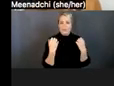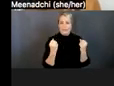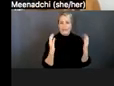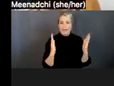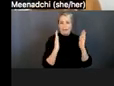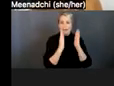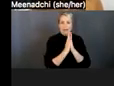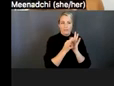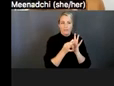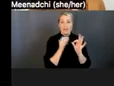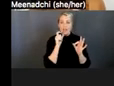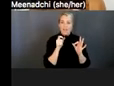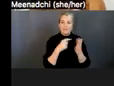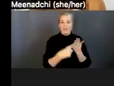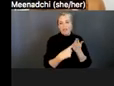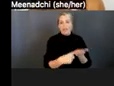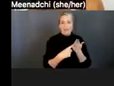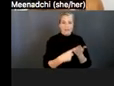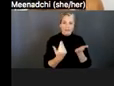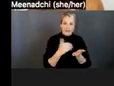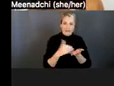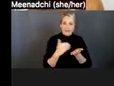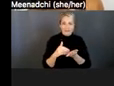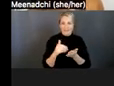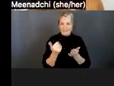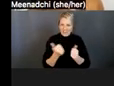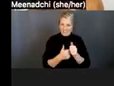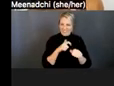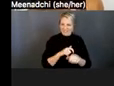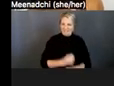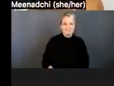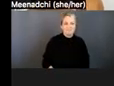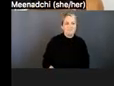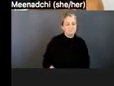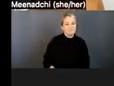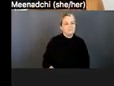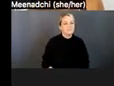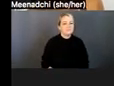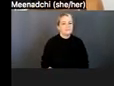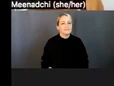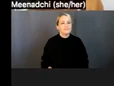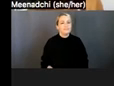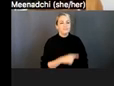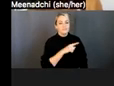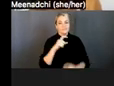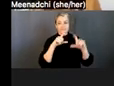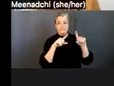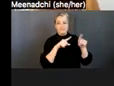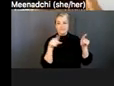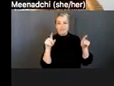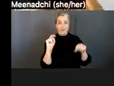don't have to go in all the time, everywhere. The no needs